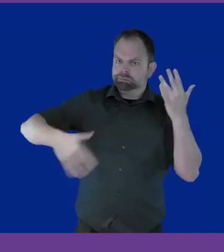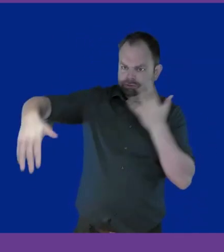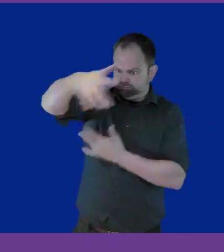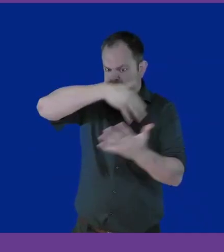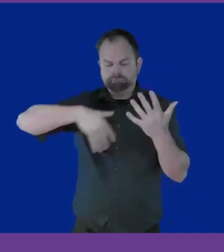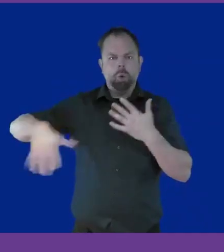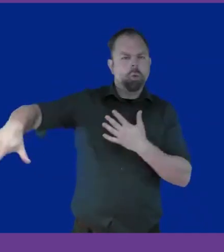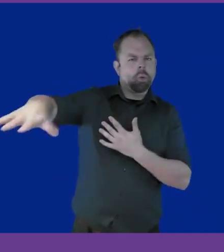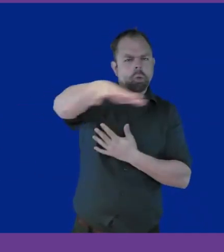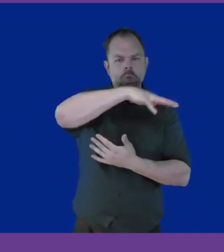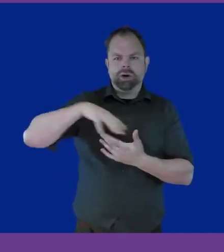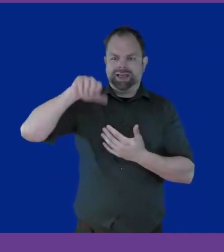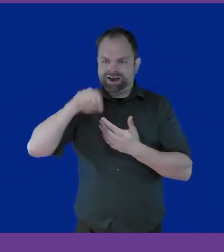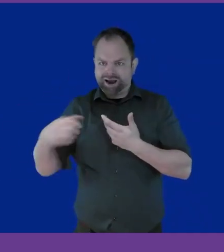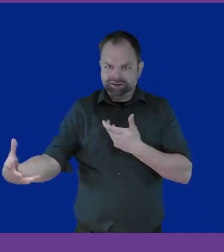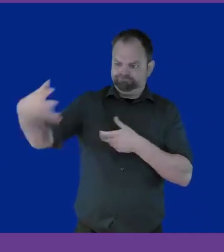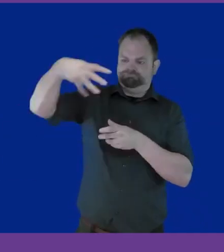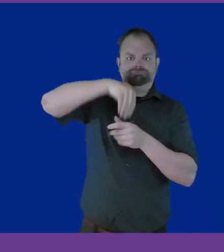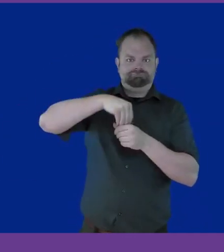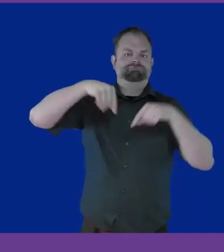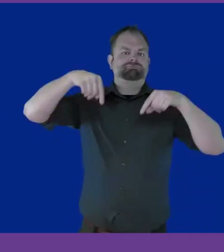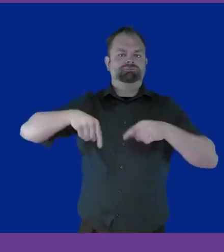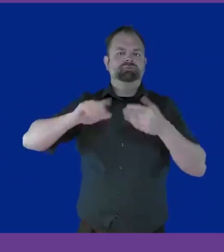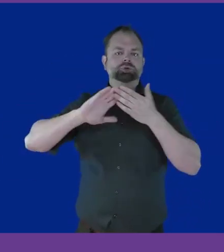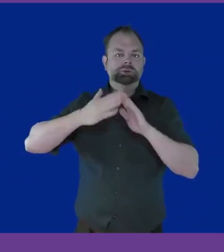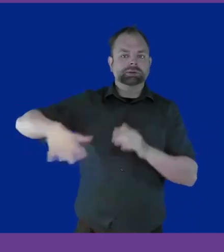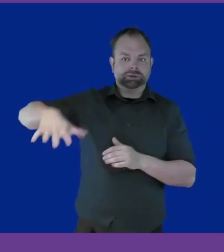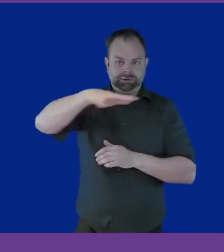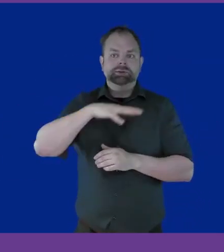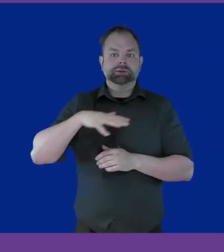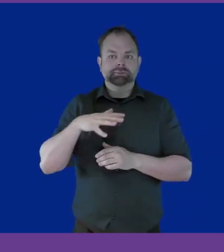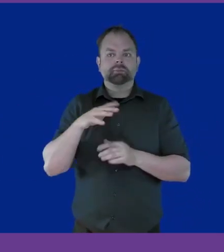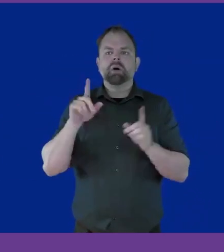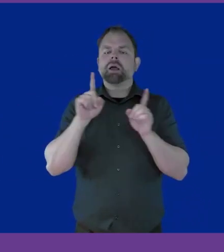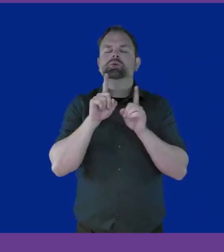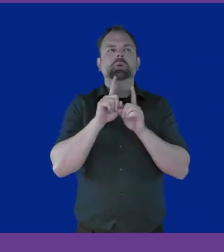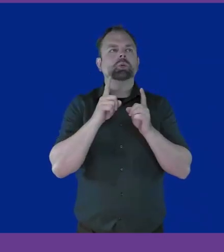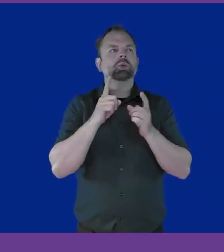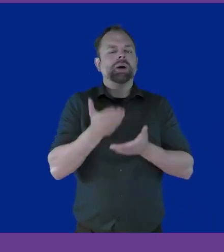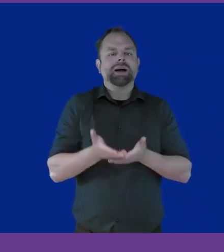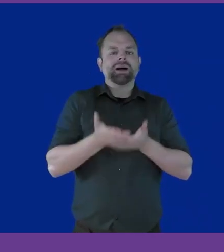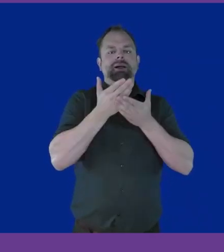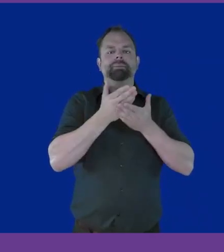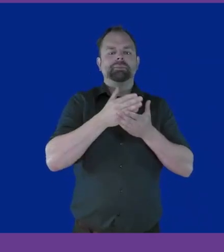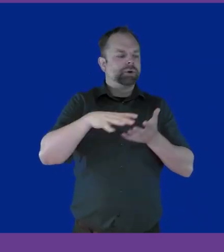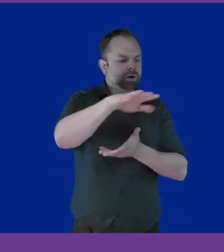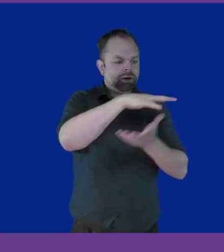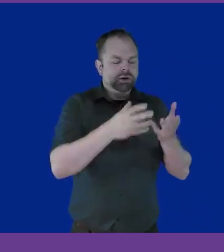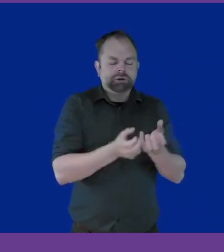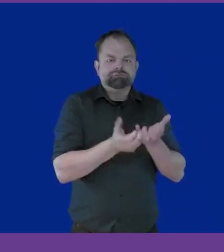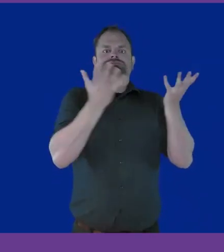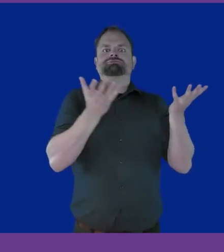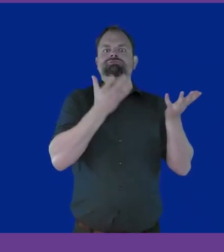more beautiful. Because we will talk not only about making things accessible, but if you include it in the design, and I stress the